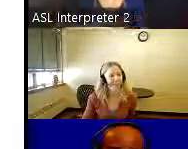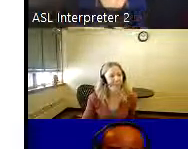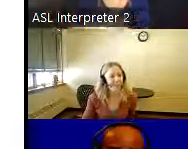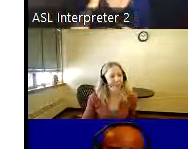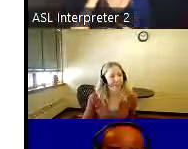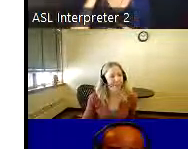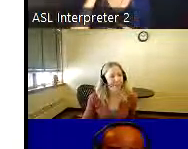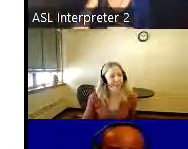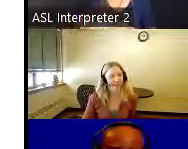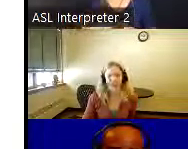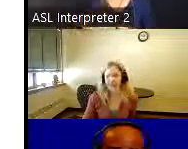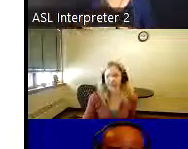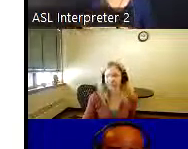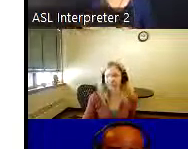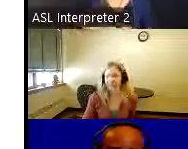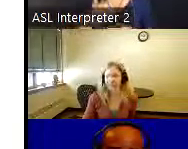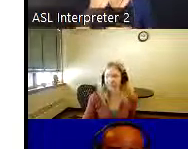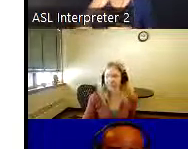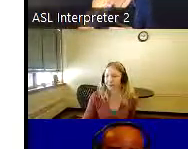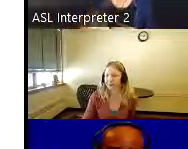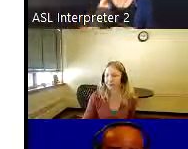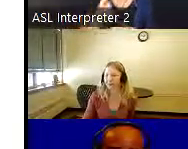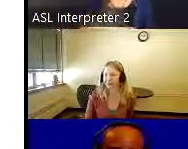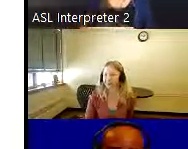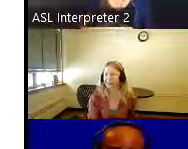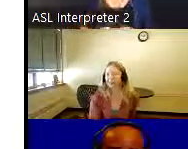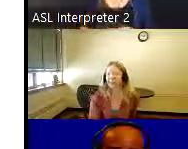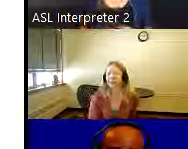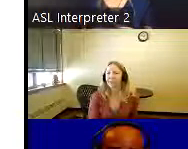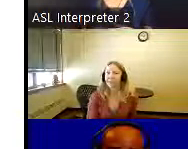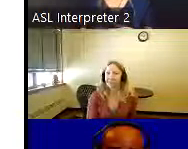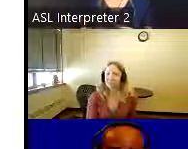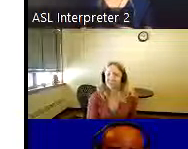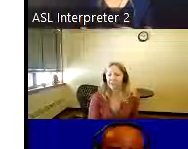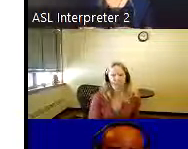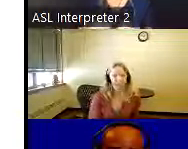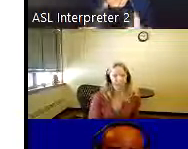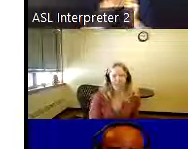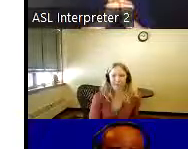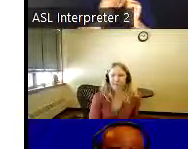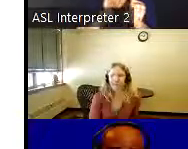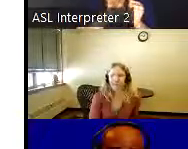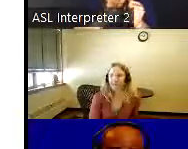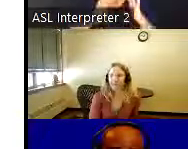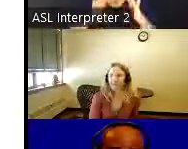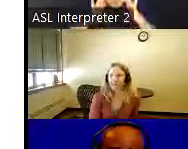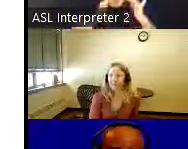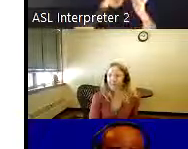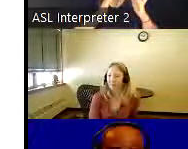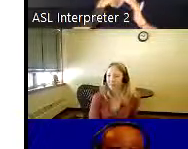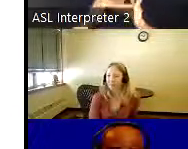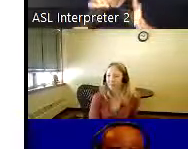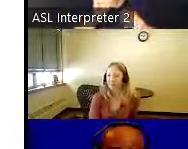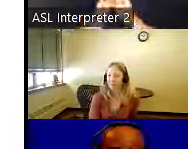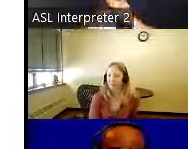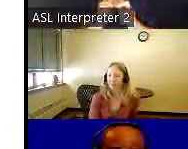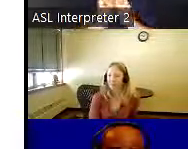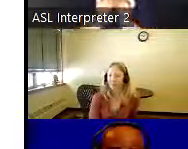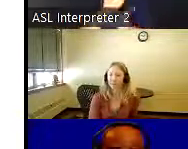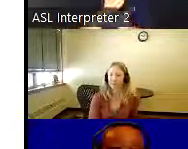so that's a good question. In our online adaptation course that we